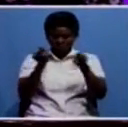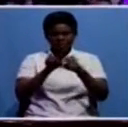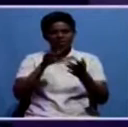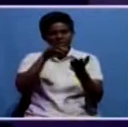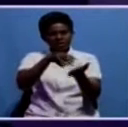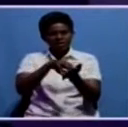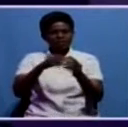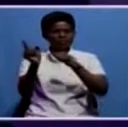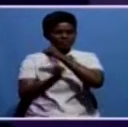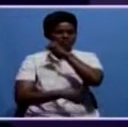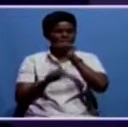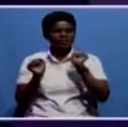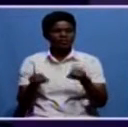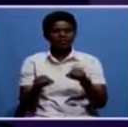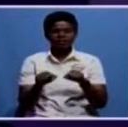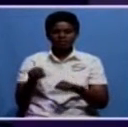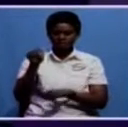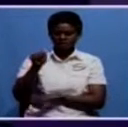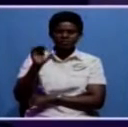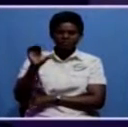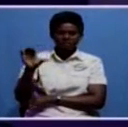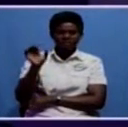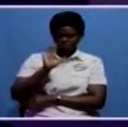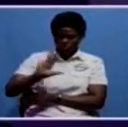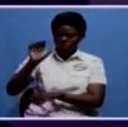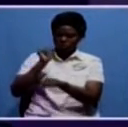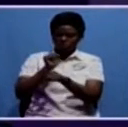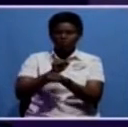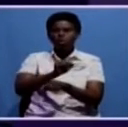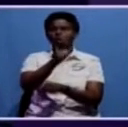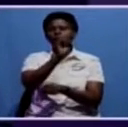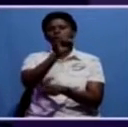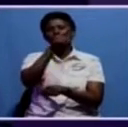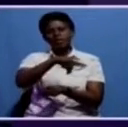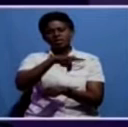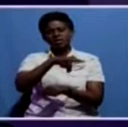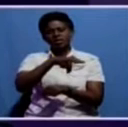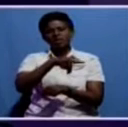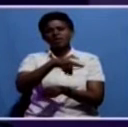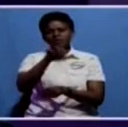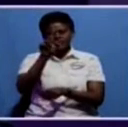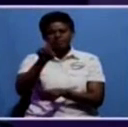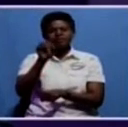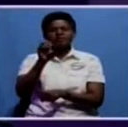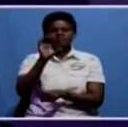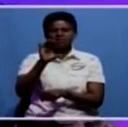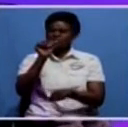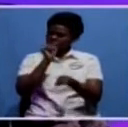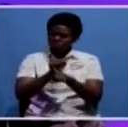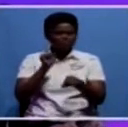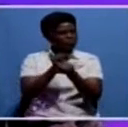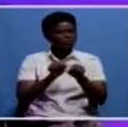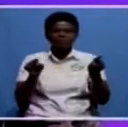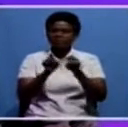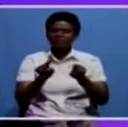prosecuted. The SCC does almost the same job. The OP does almost the same job. The DEC does almost the same job.